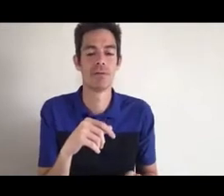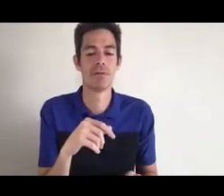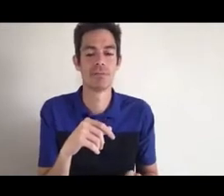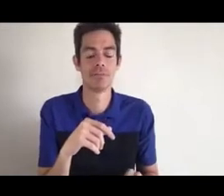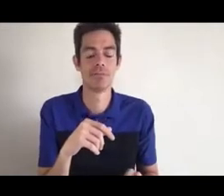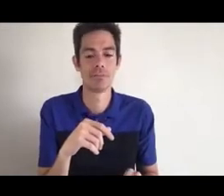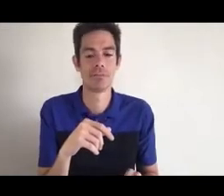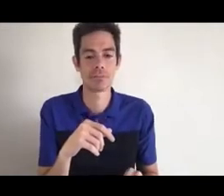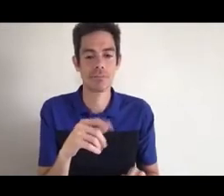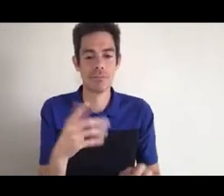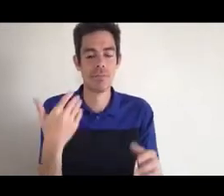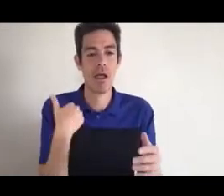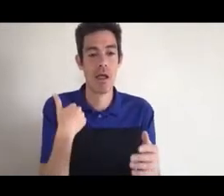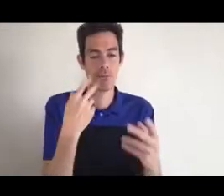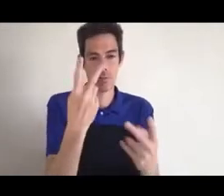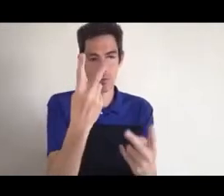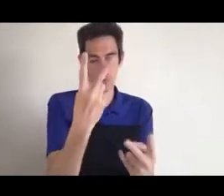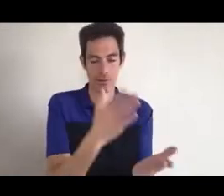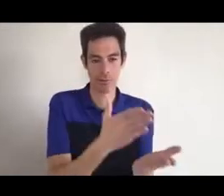discussion,